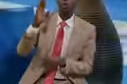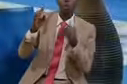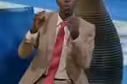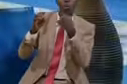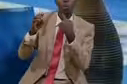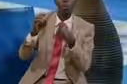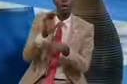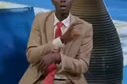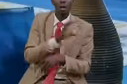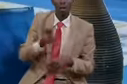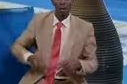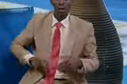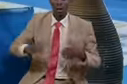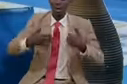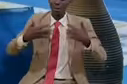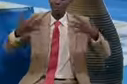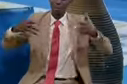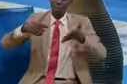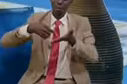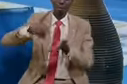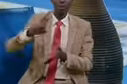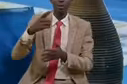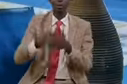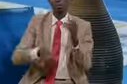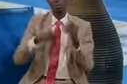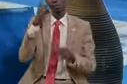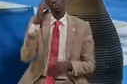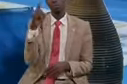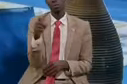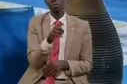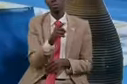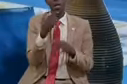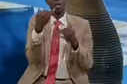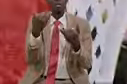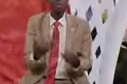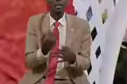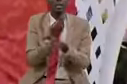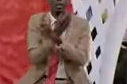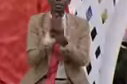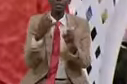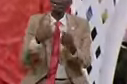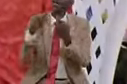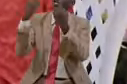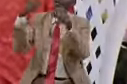the price for you. Now redemption has come to you,